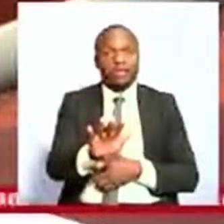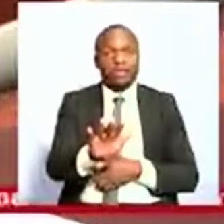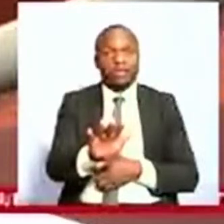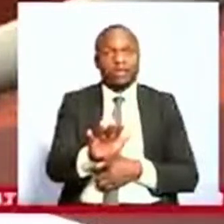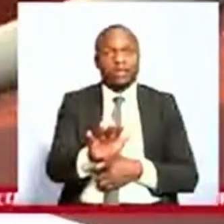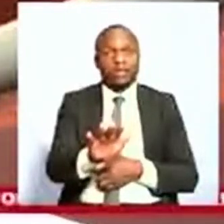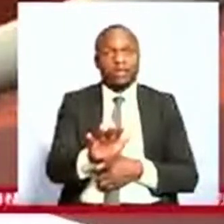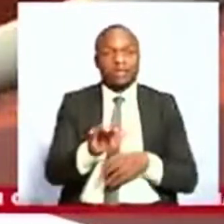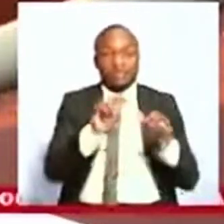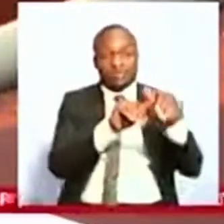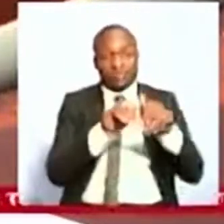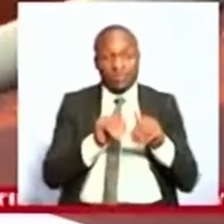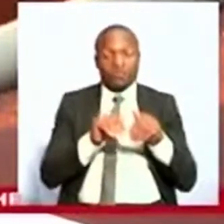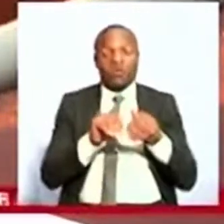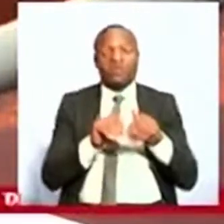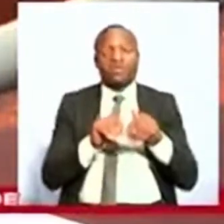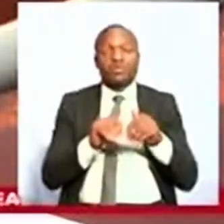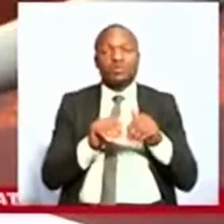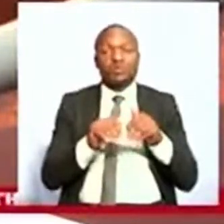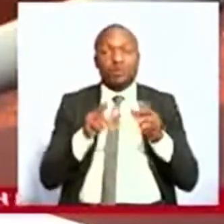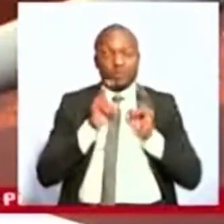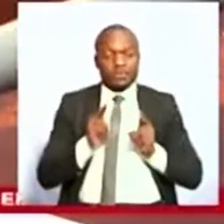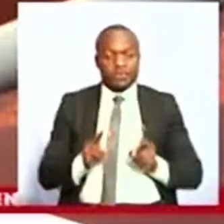human emotions at the time.